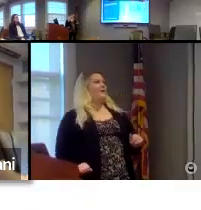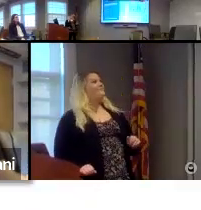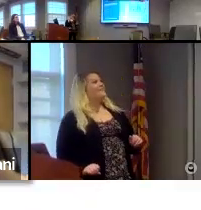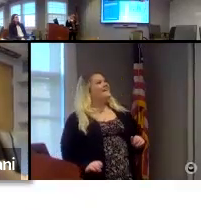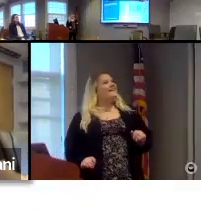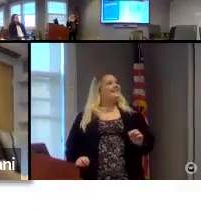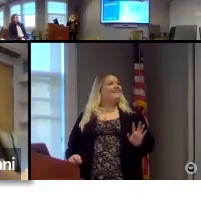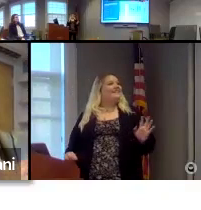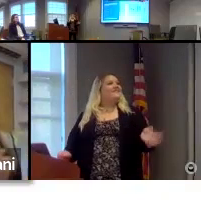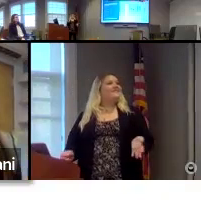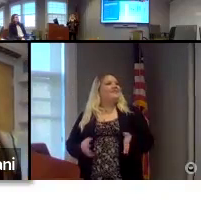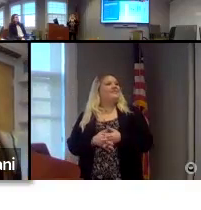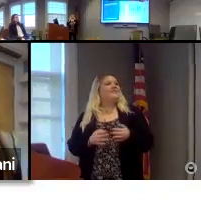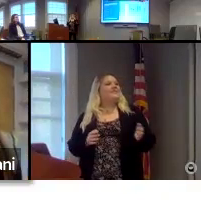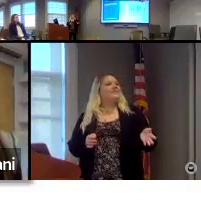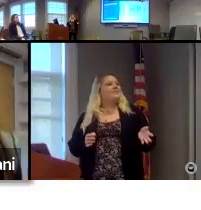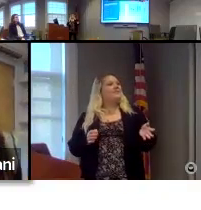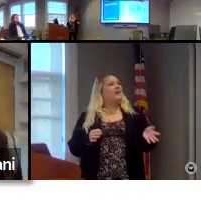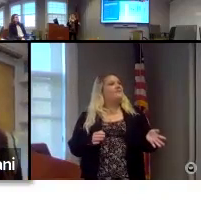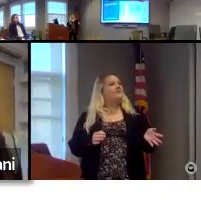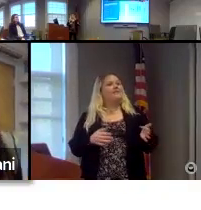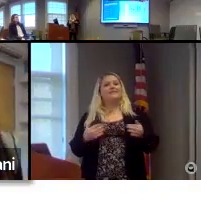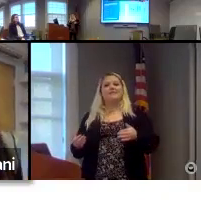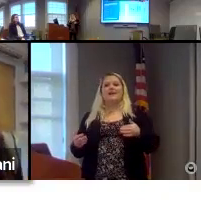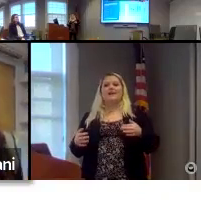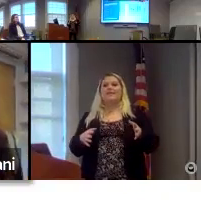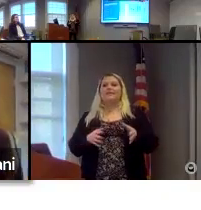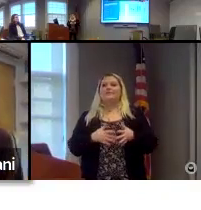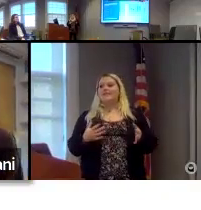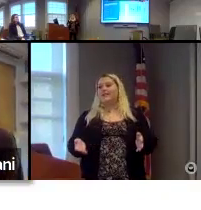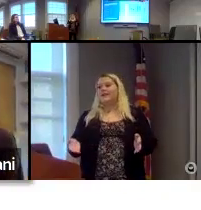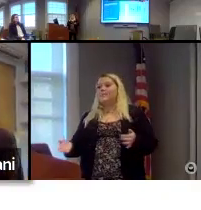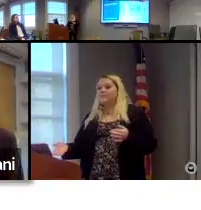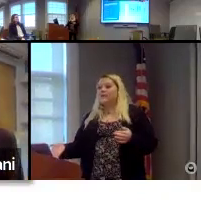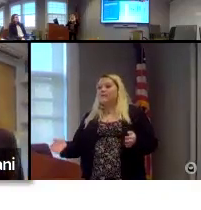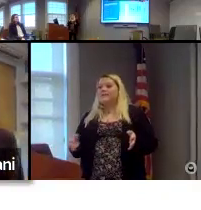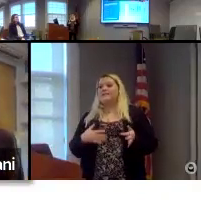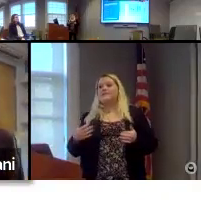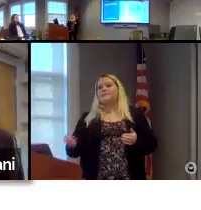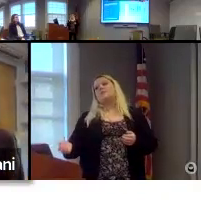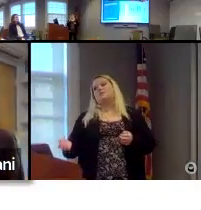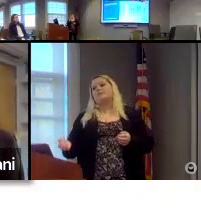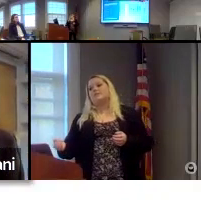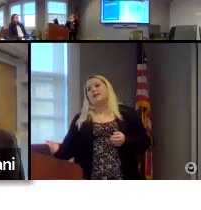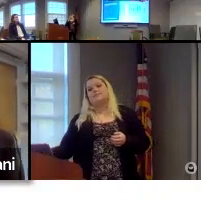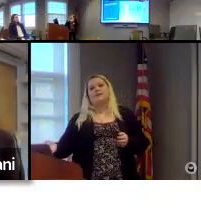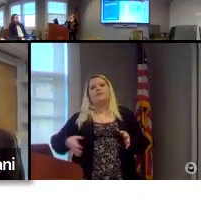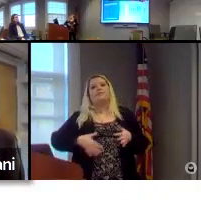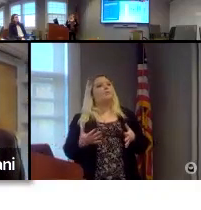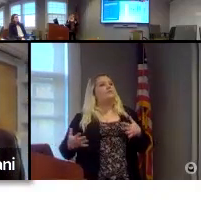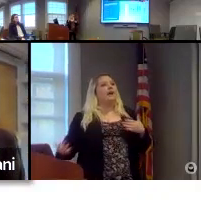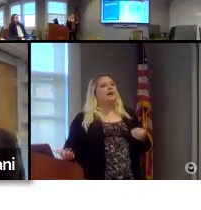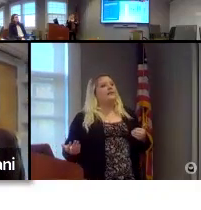there we go, sorry. So these are just a couple of graphs showing like this, the different data that I was working with and some of the